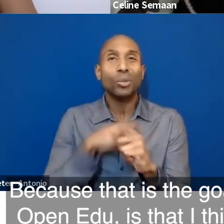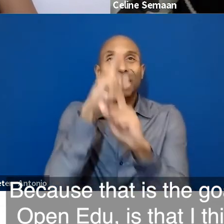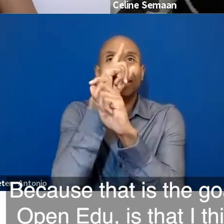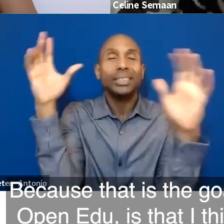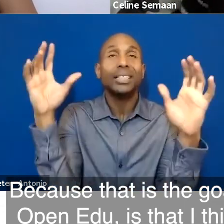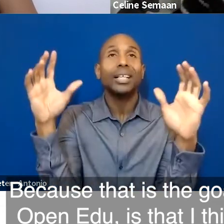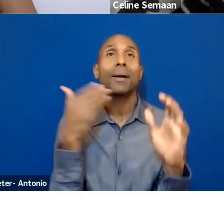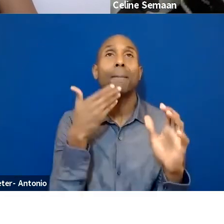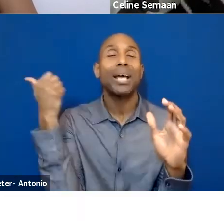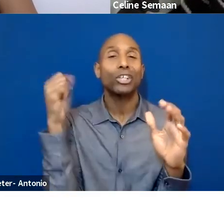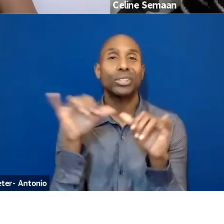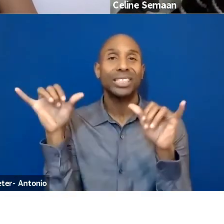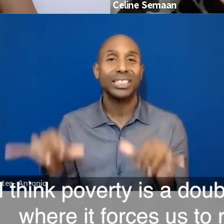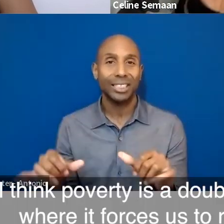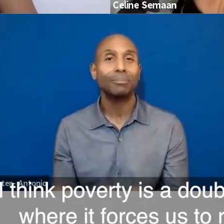that I think there's